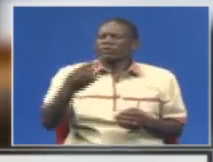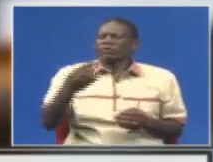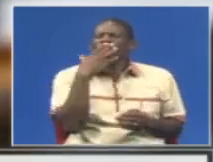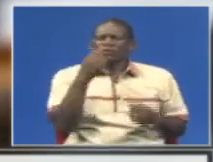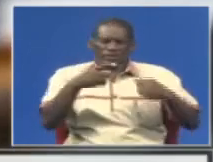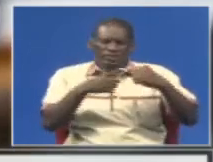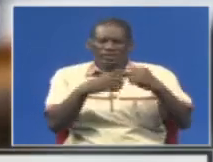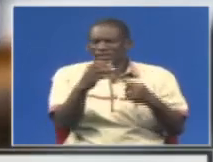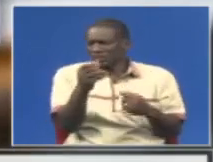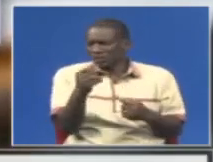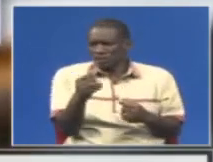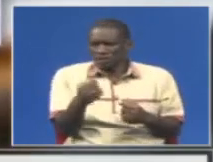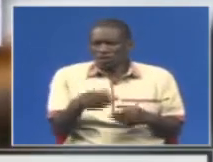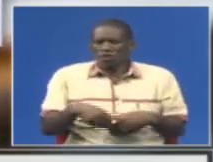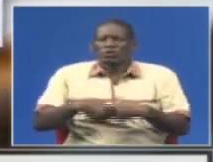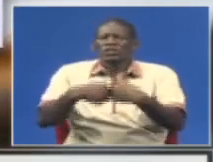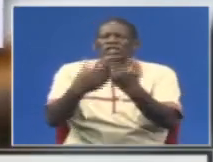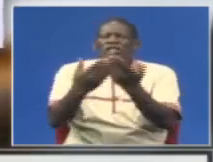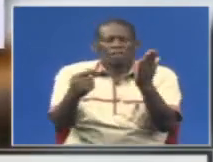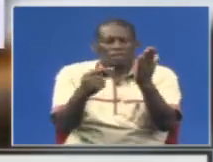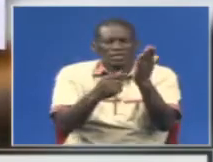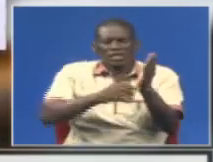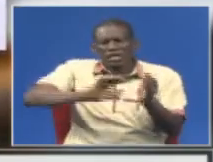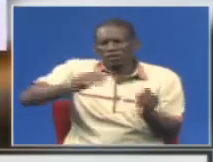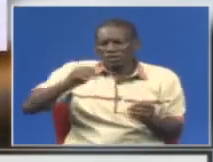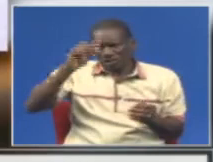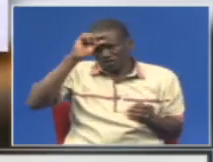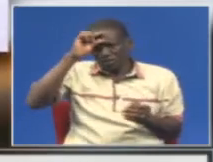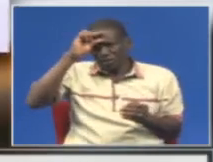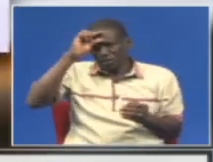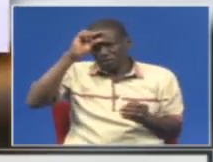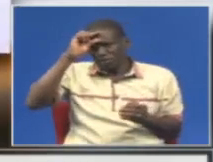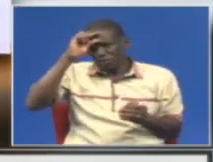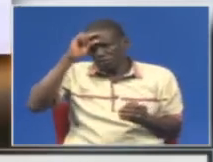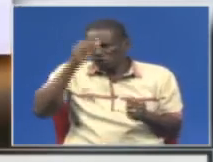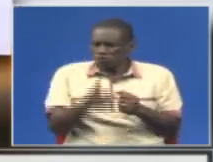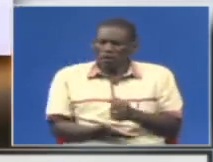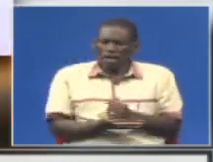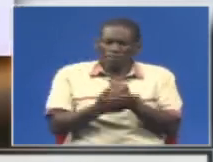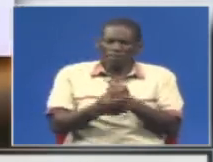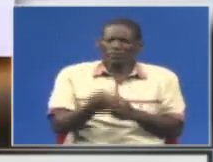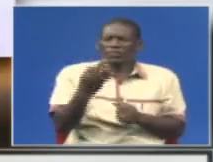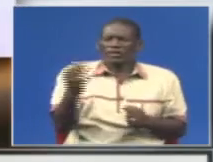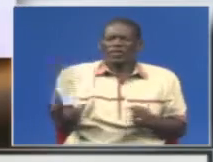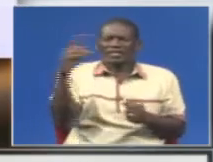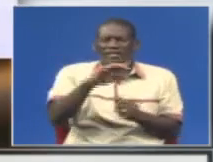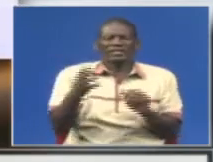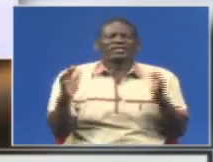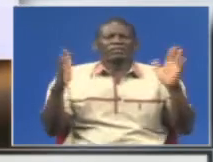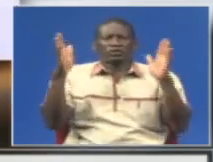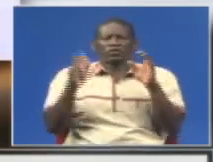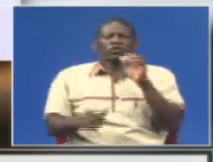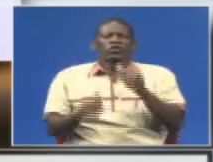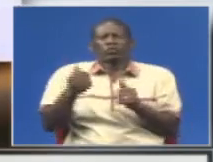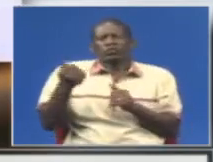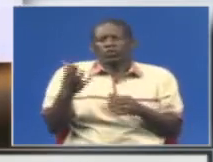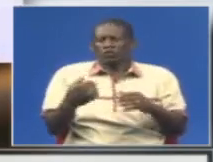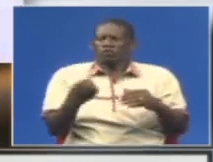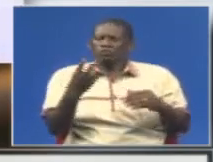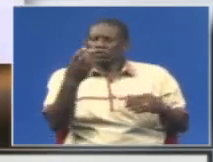4,050,560 shillings was released by the Taita Taveta County government to facilitate the 3-day event that was held